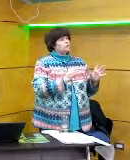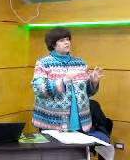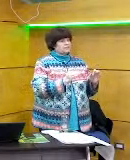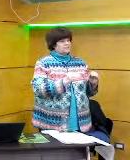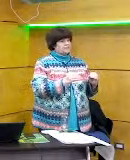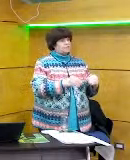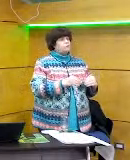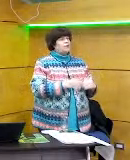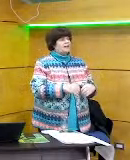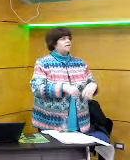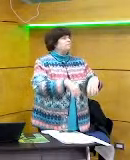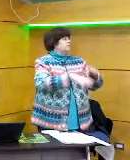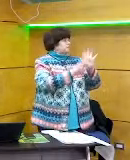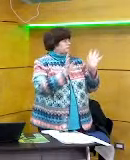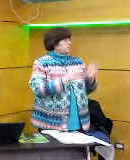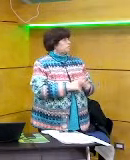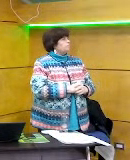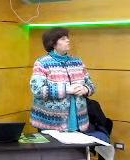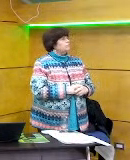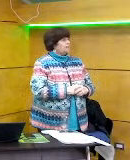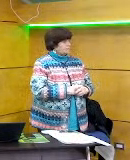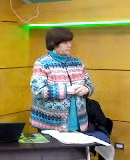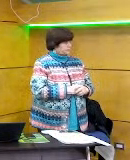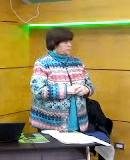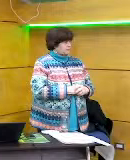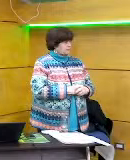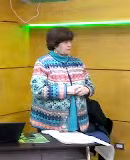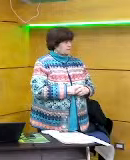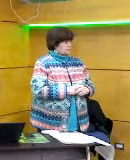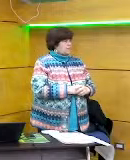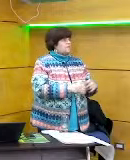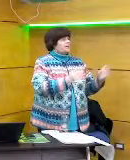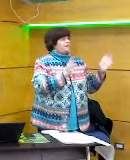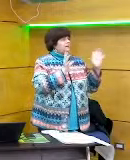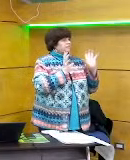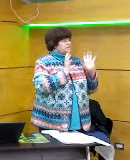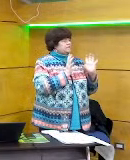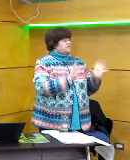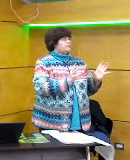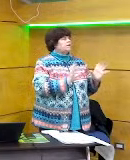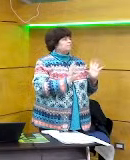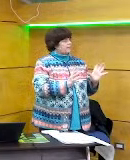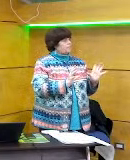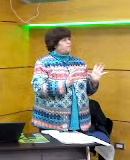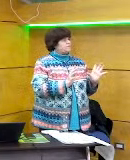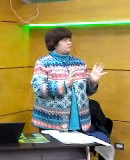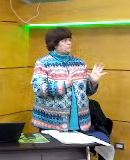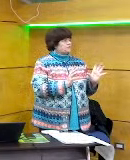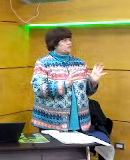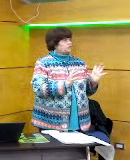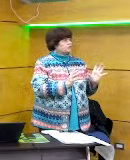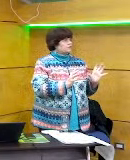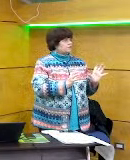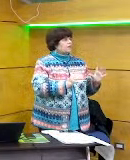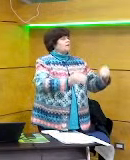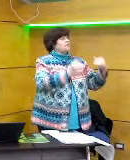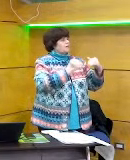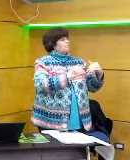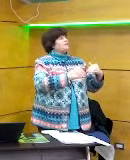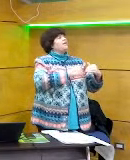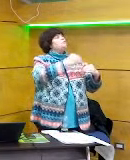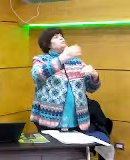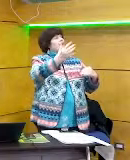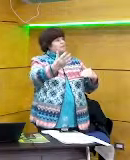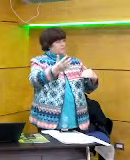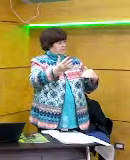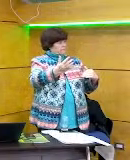a short list and you have 4 or 5 students that did a 5-minute speech on the